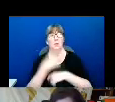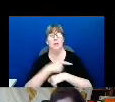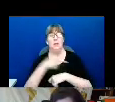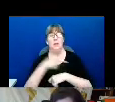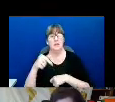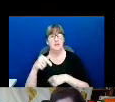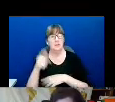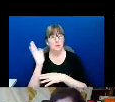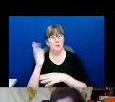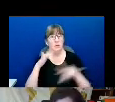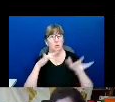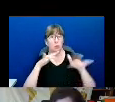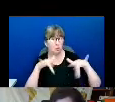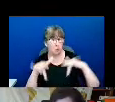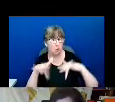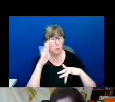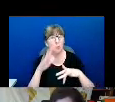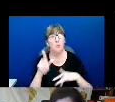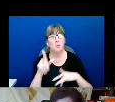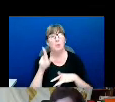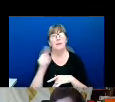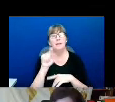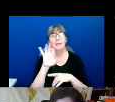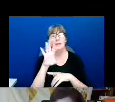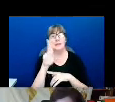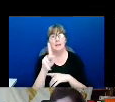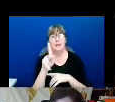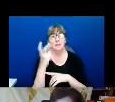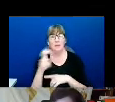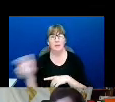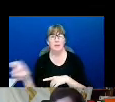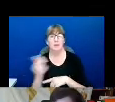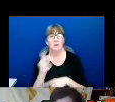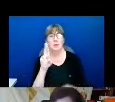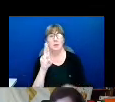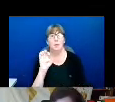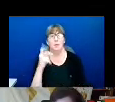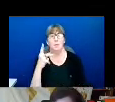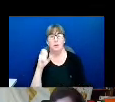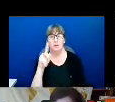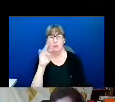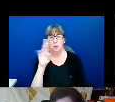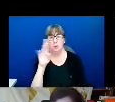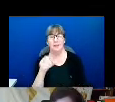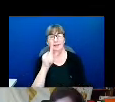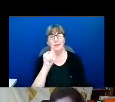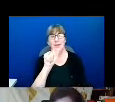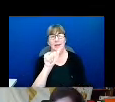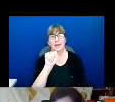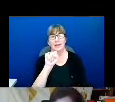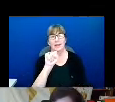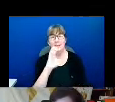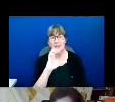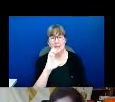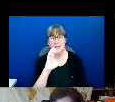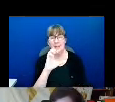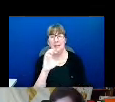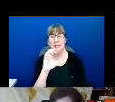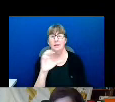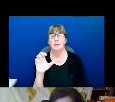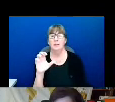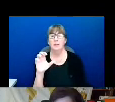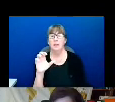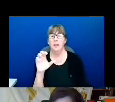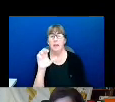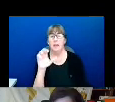will be located in the TASC Transition Repository. That's tascapp.org, titled Work Exploration Overview,